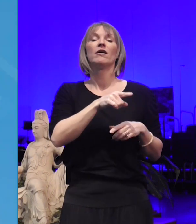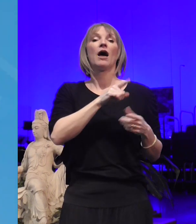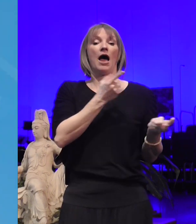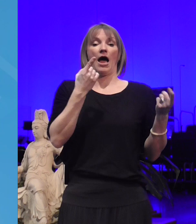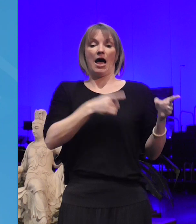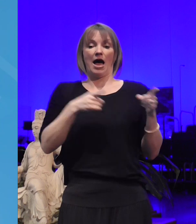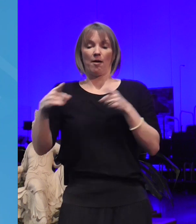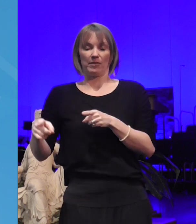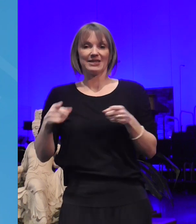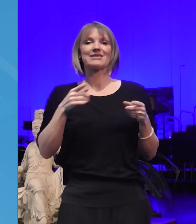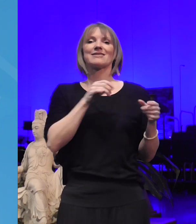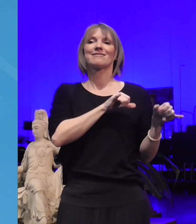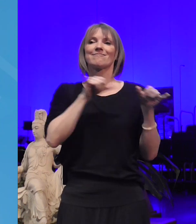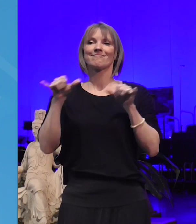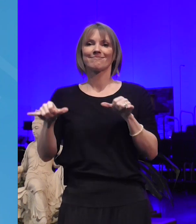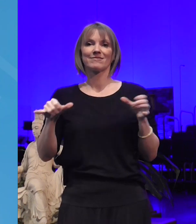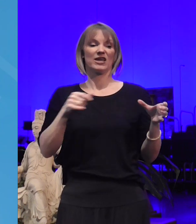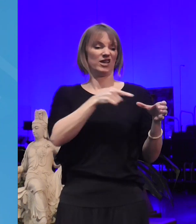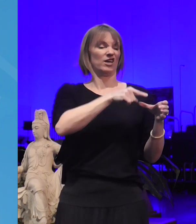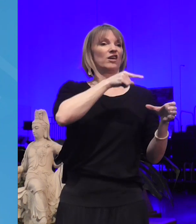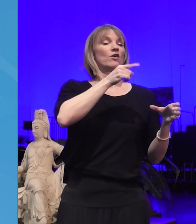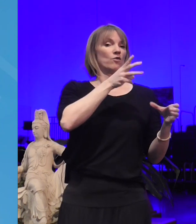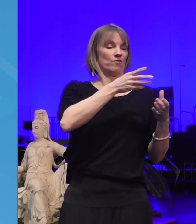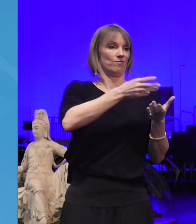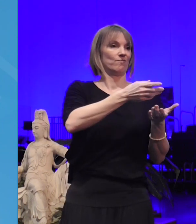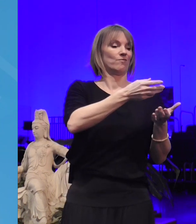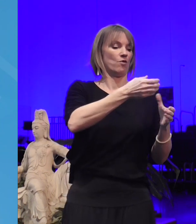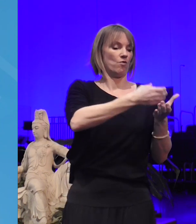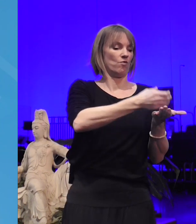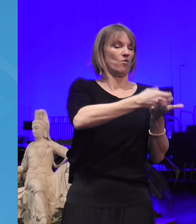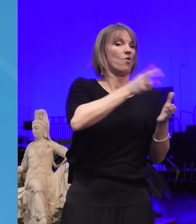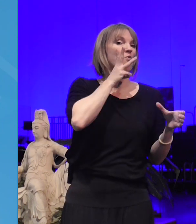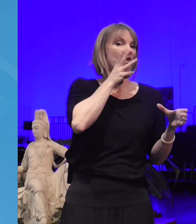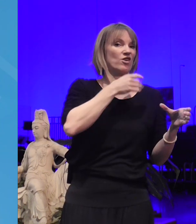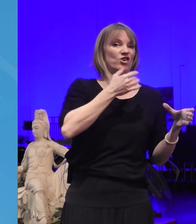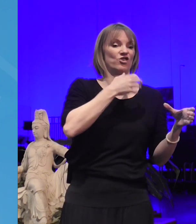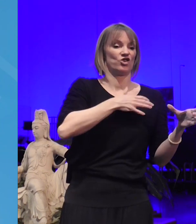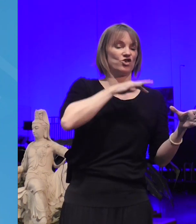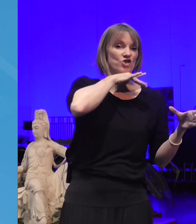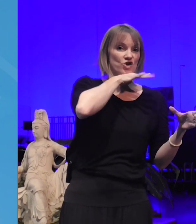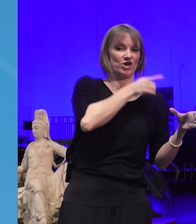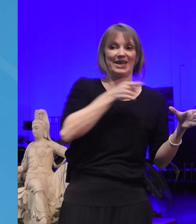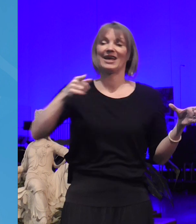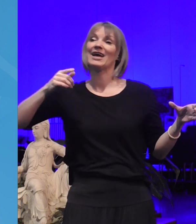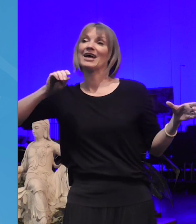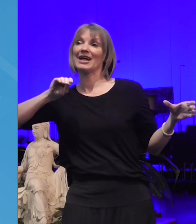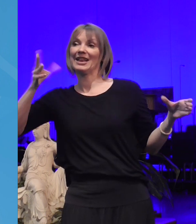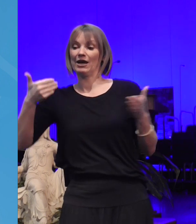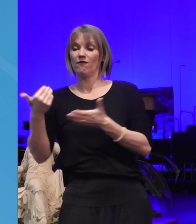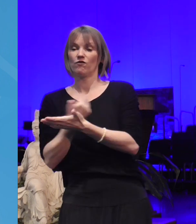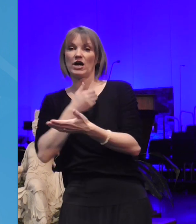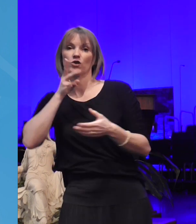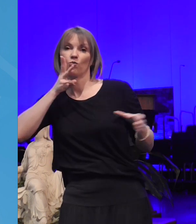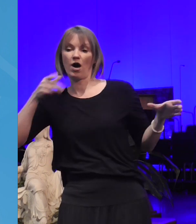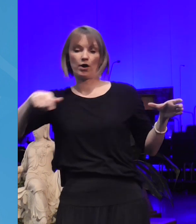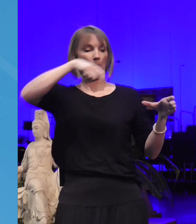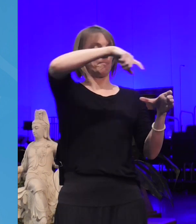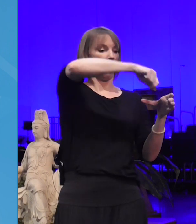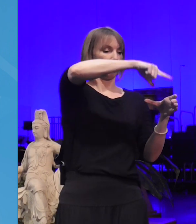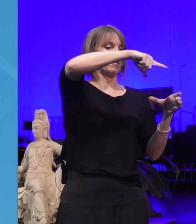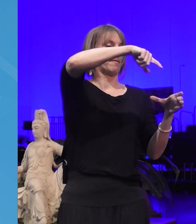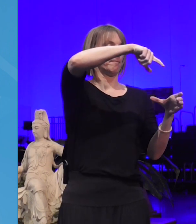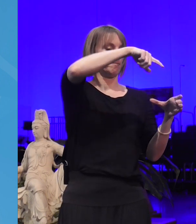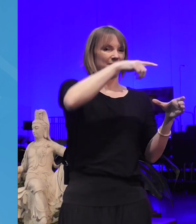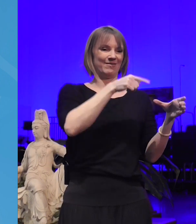to drops of clear water falling into a glass of murky, inky water. Not much appears to have changed with the first